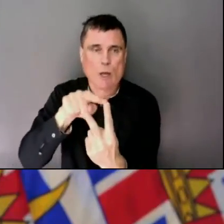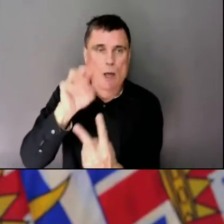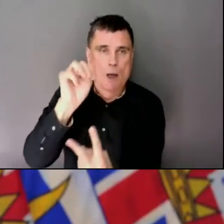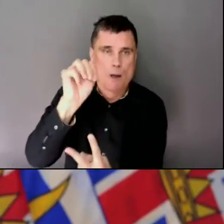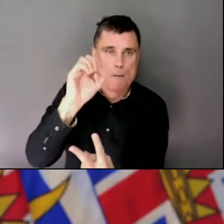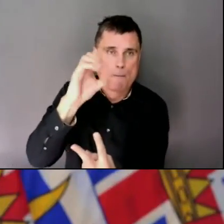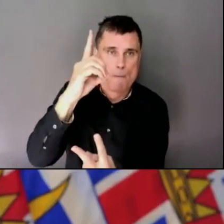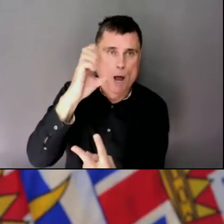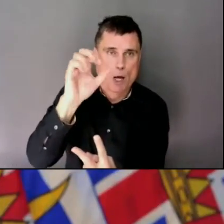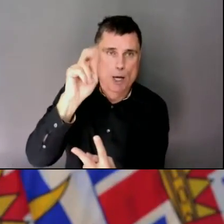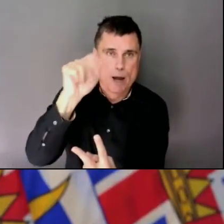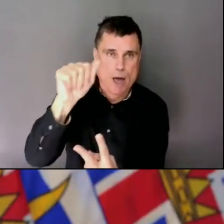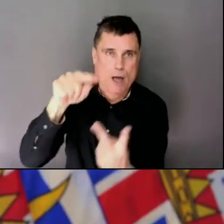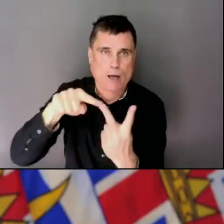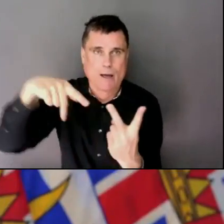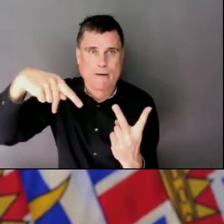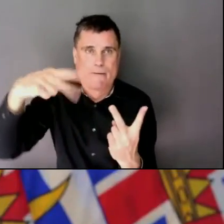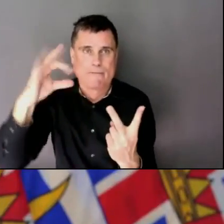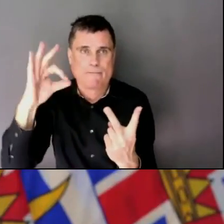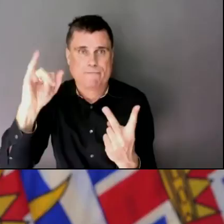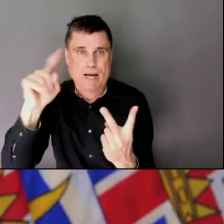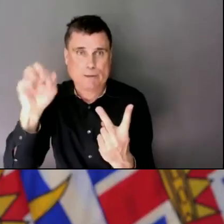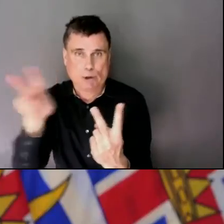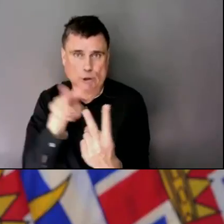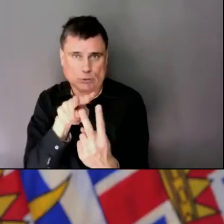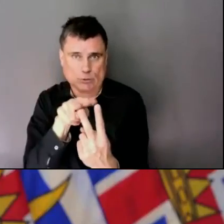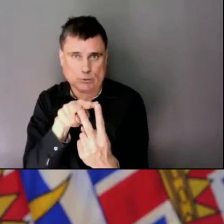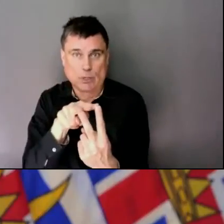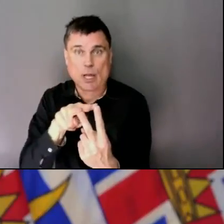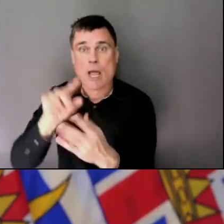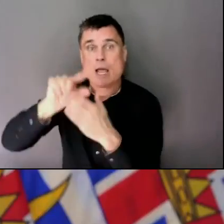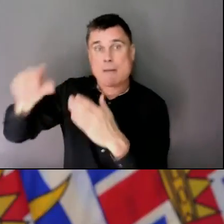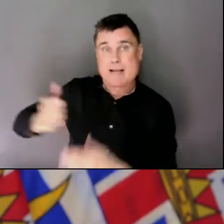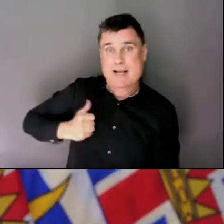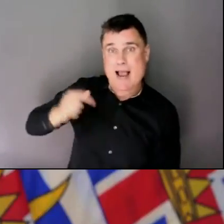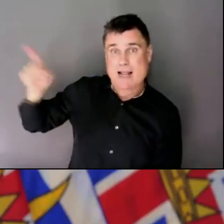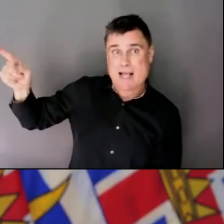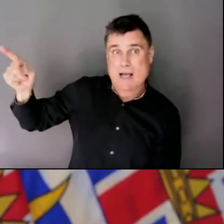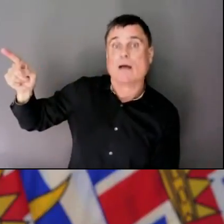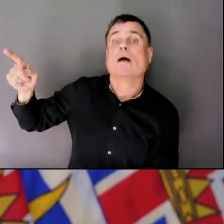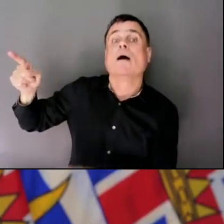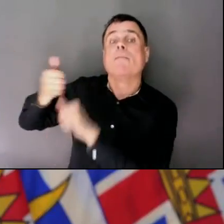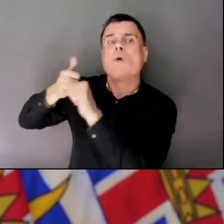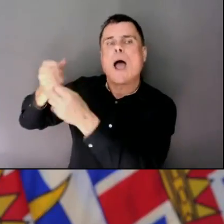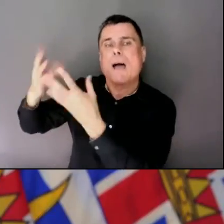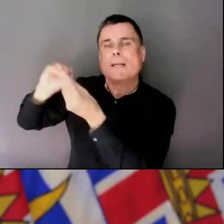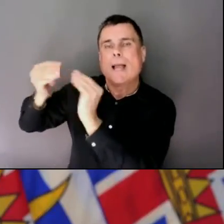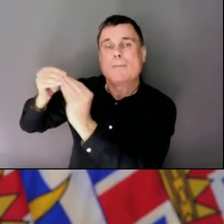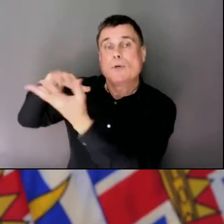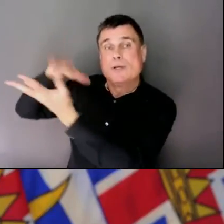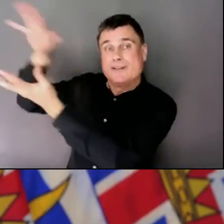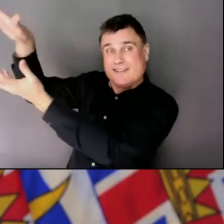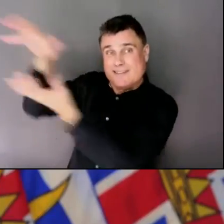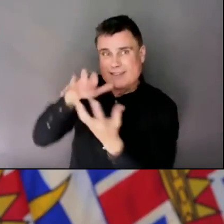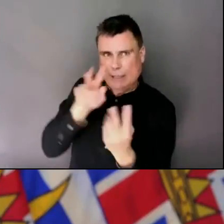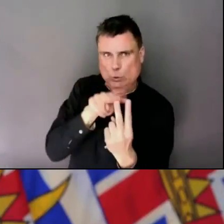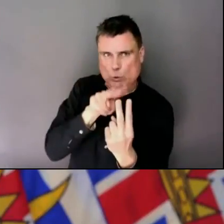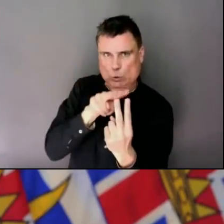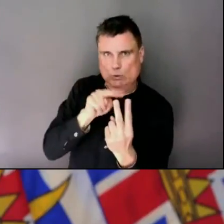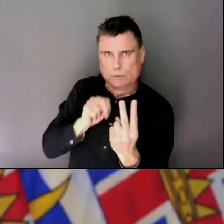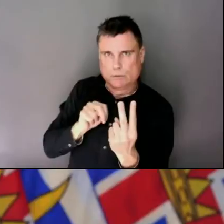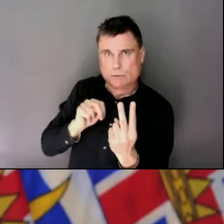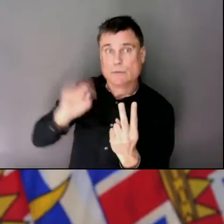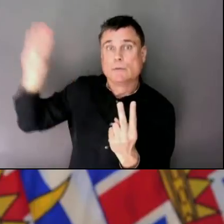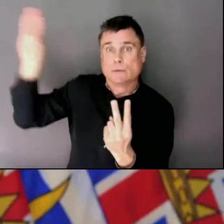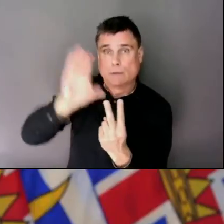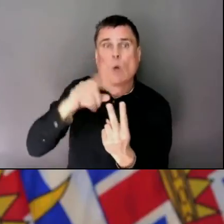government about amounts that we're going to receive and focusing on the objectives, which are to save lives and to prevent our hospital